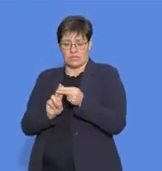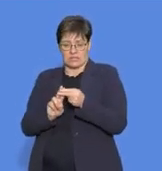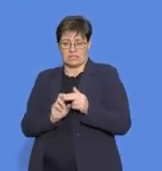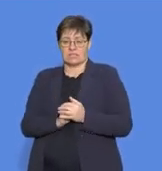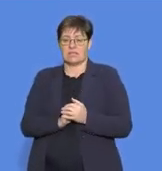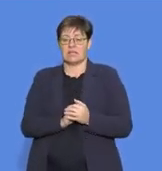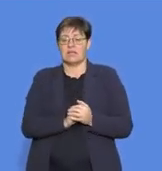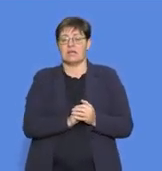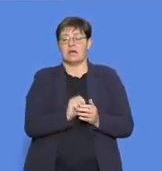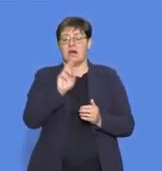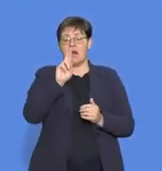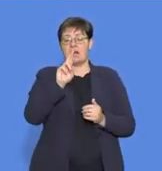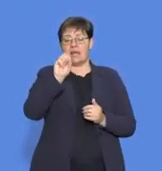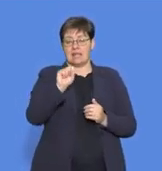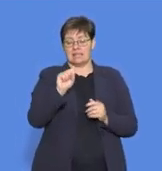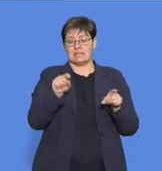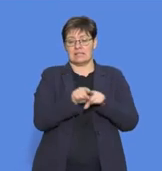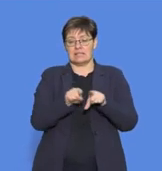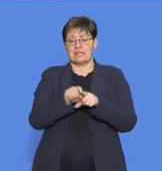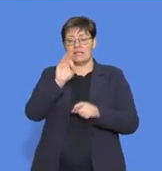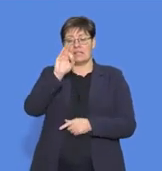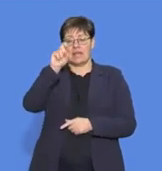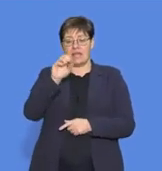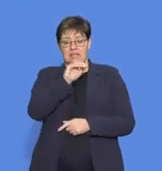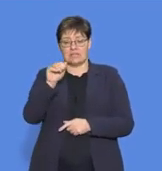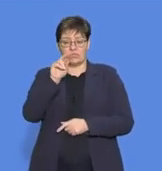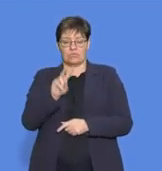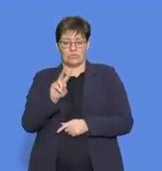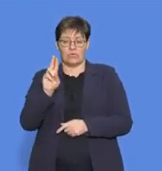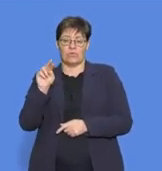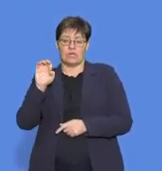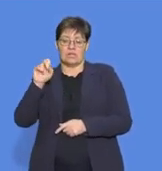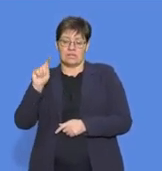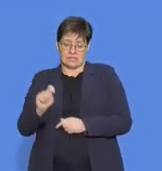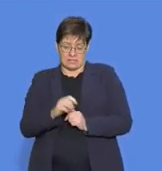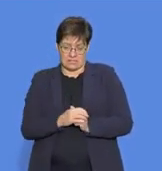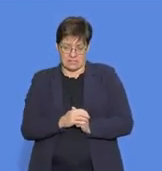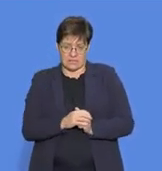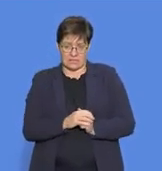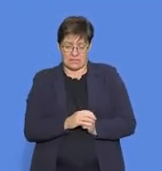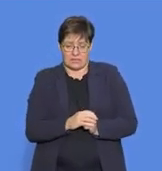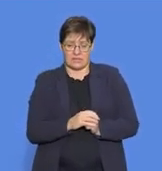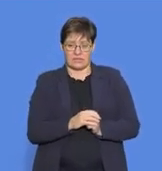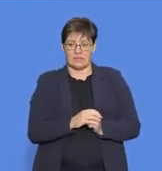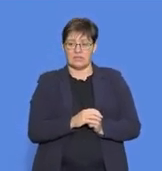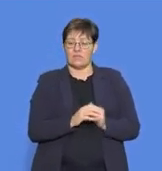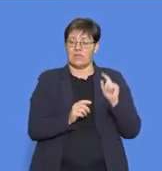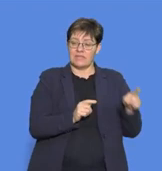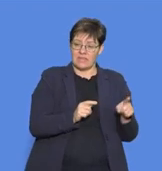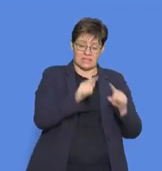meaning those two lines are equal. Remember, if those two lines are equal, we have an isosceles triangle making that angle equal to that